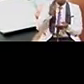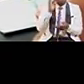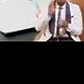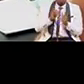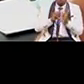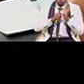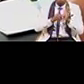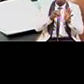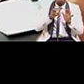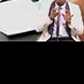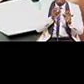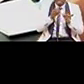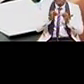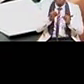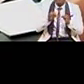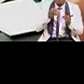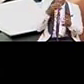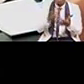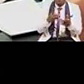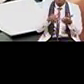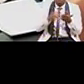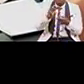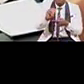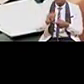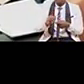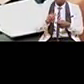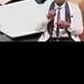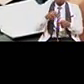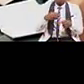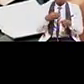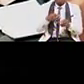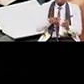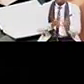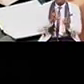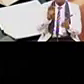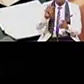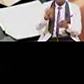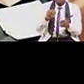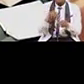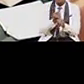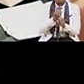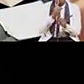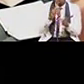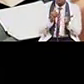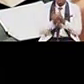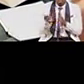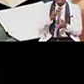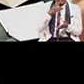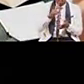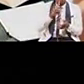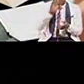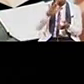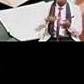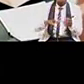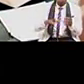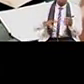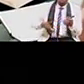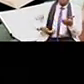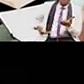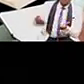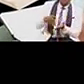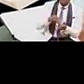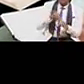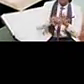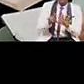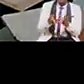discipling them, and then we make sure they're truly born again. In the scriptural sense of discipleship,